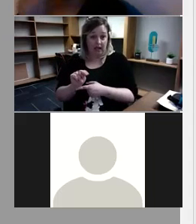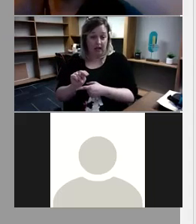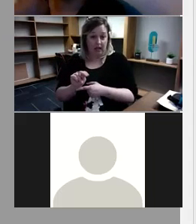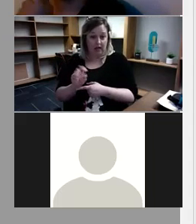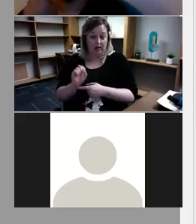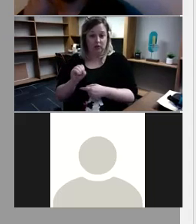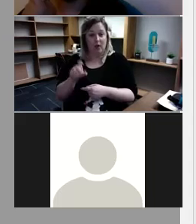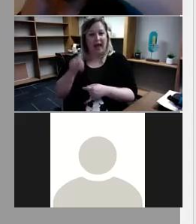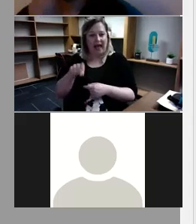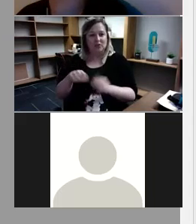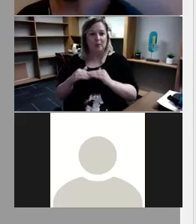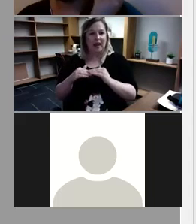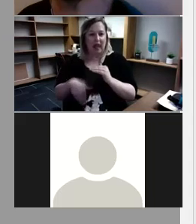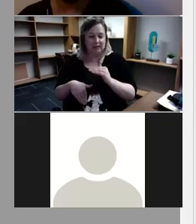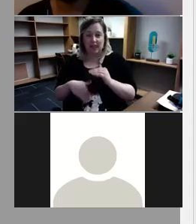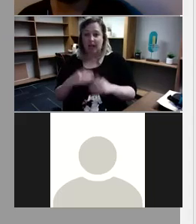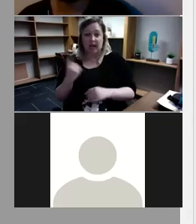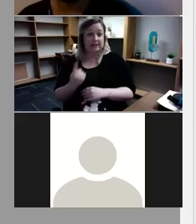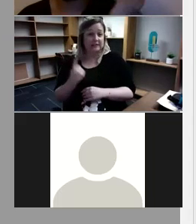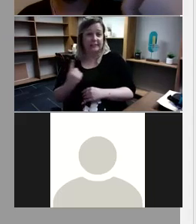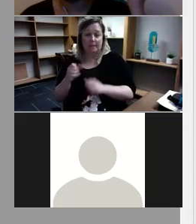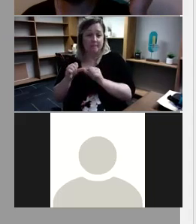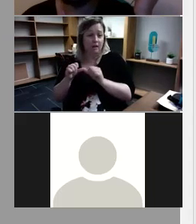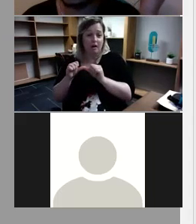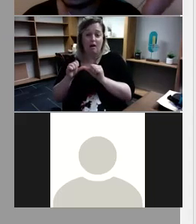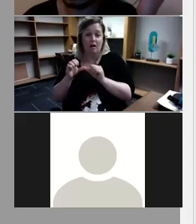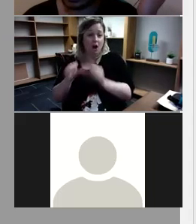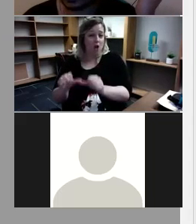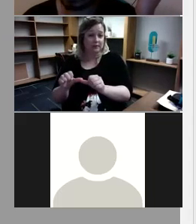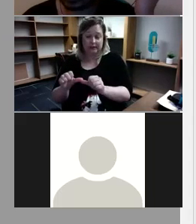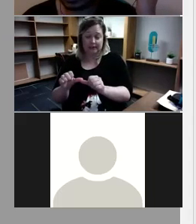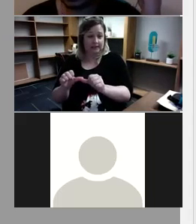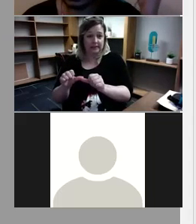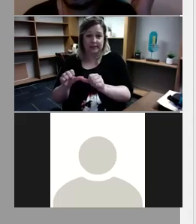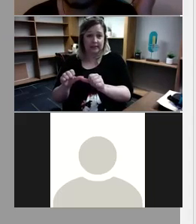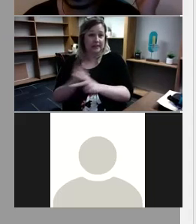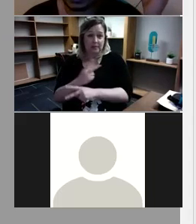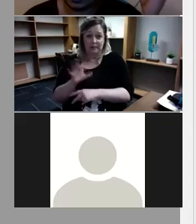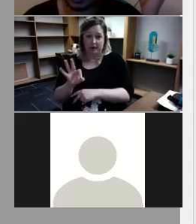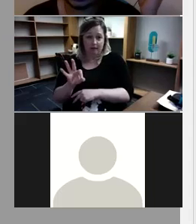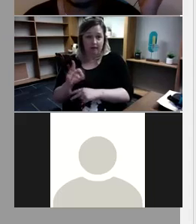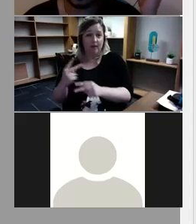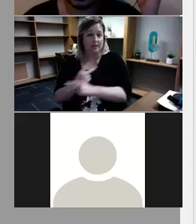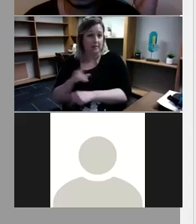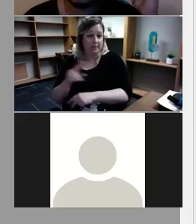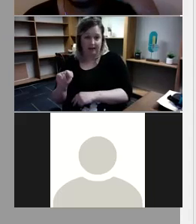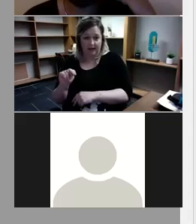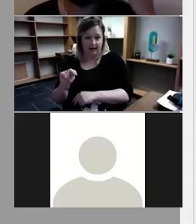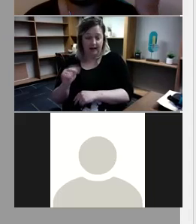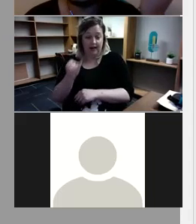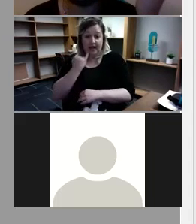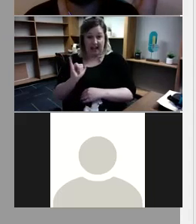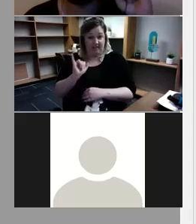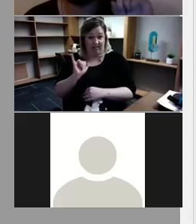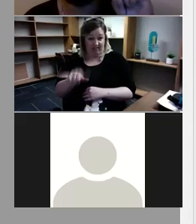to some constant c times f of n, where c is going to be less than 1. If this condition holds,